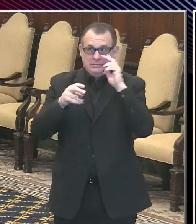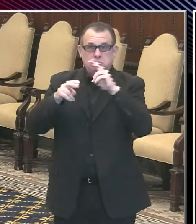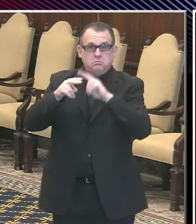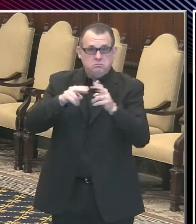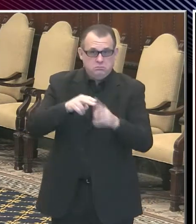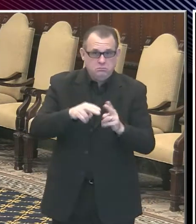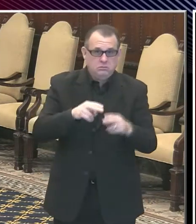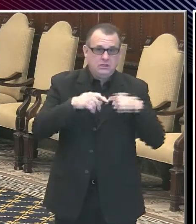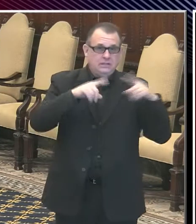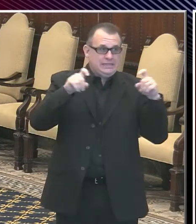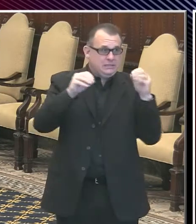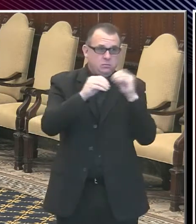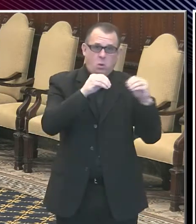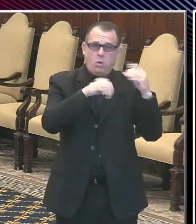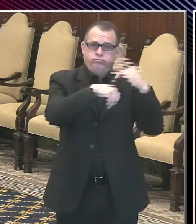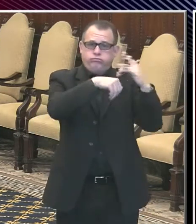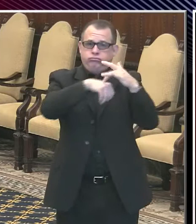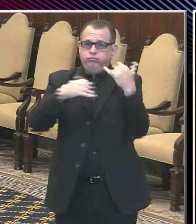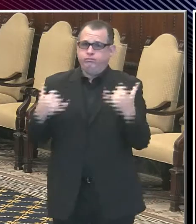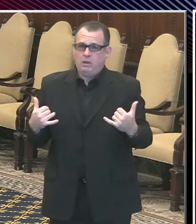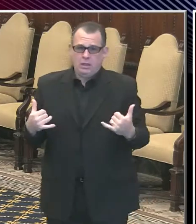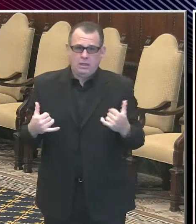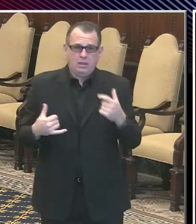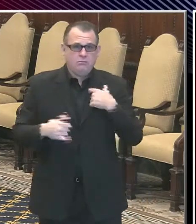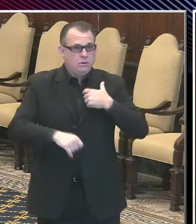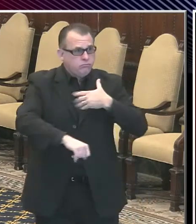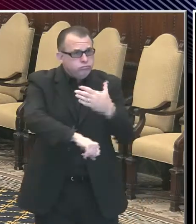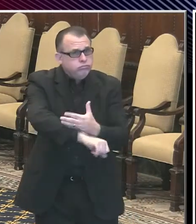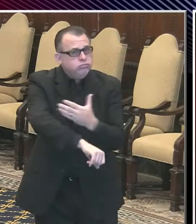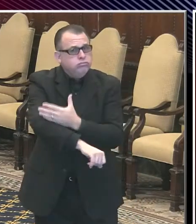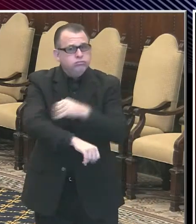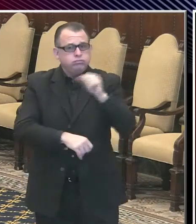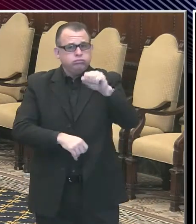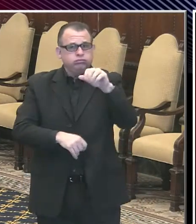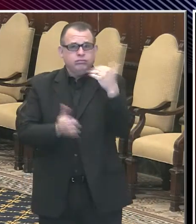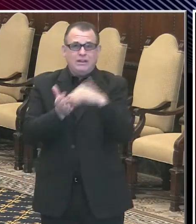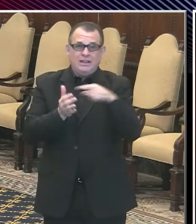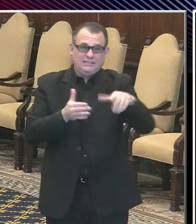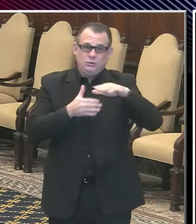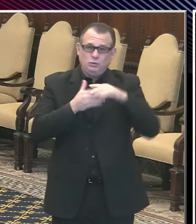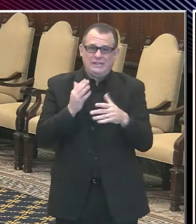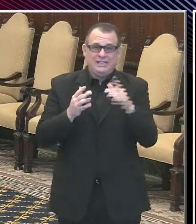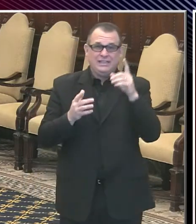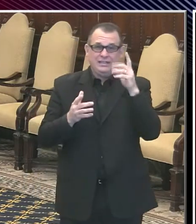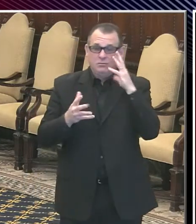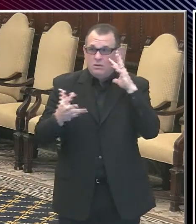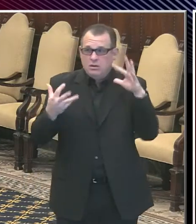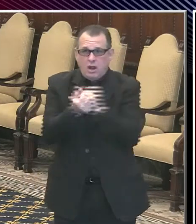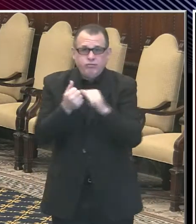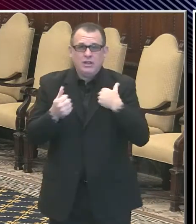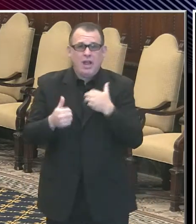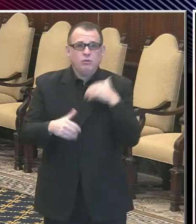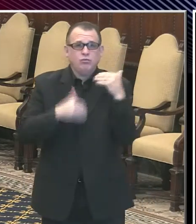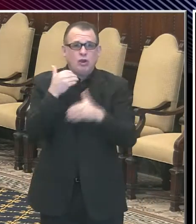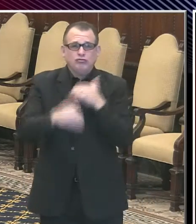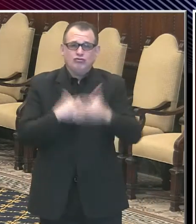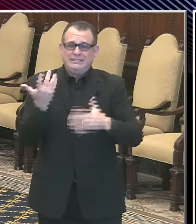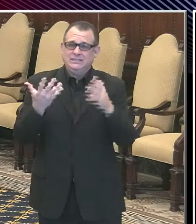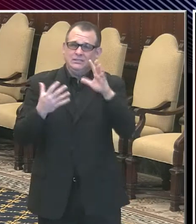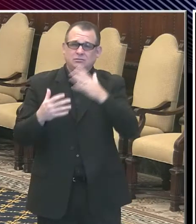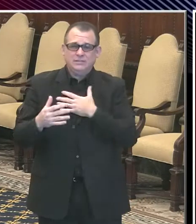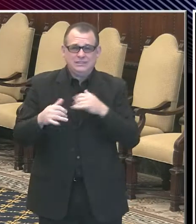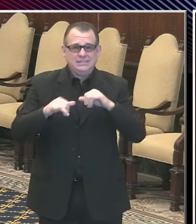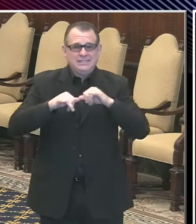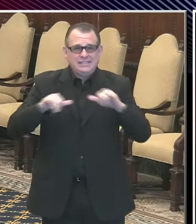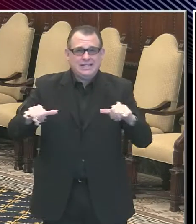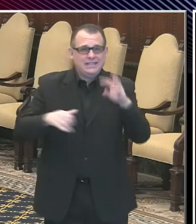readily available. The last thing we want to see at this point is a holiday weekend wiping out all that progress. So stay 6 feet